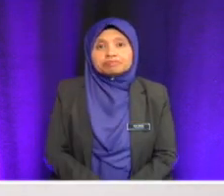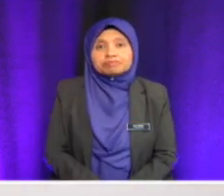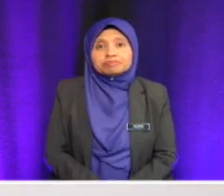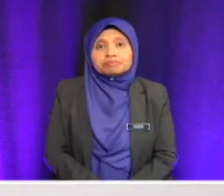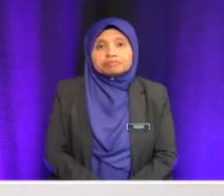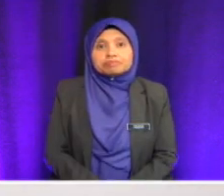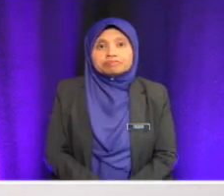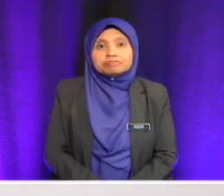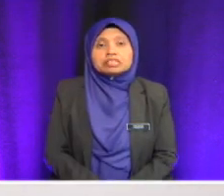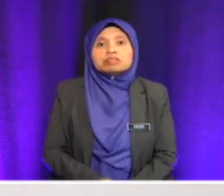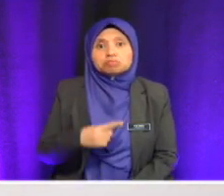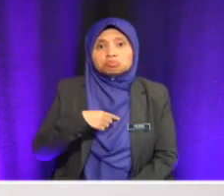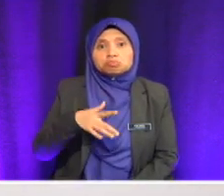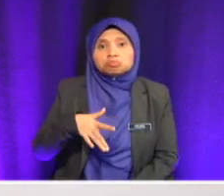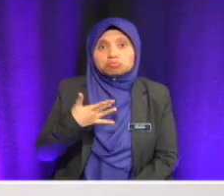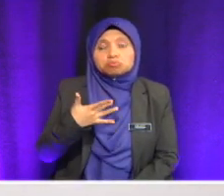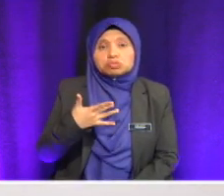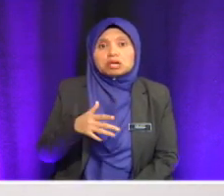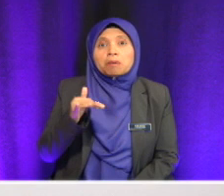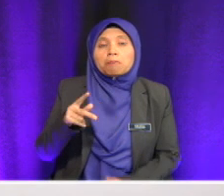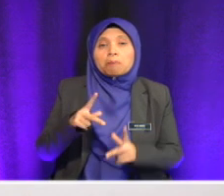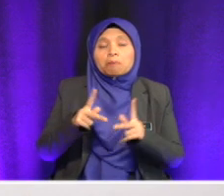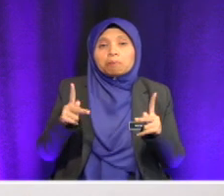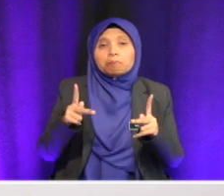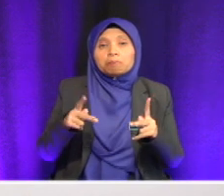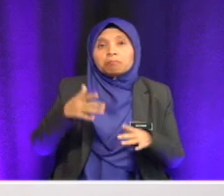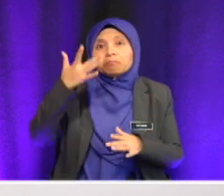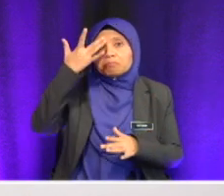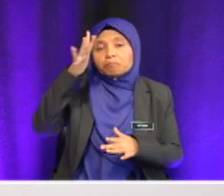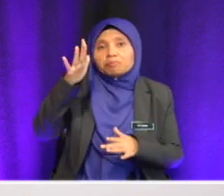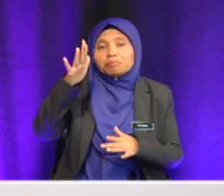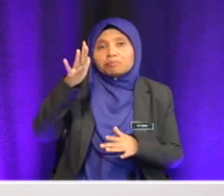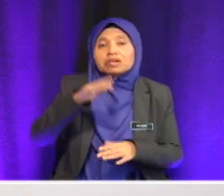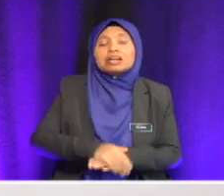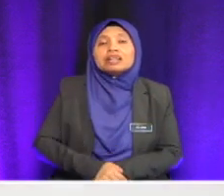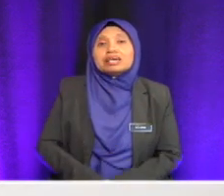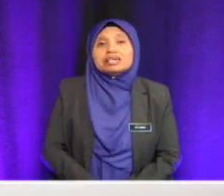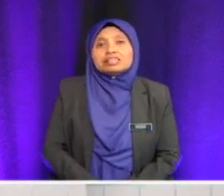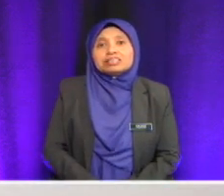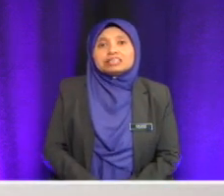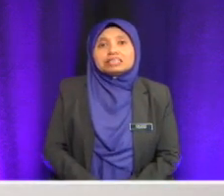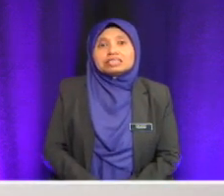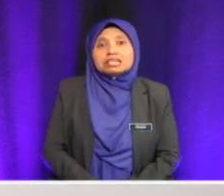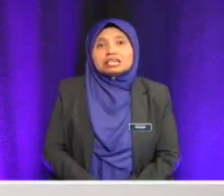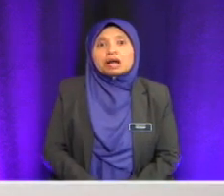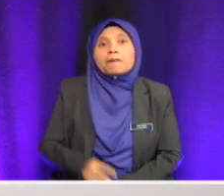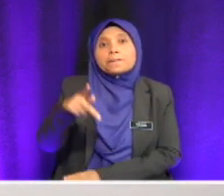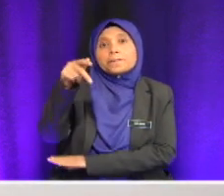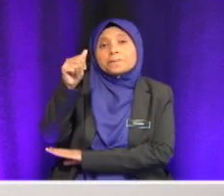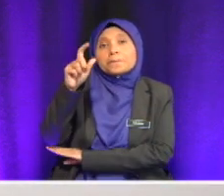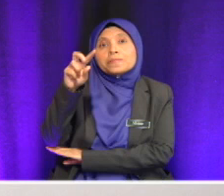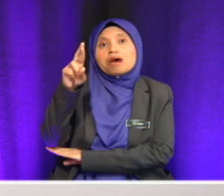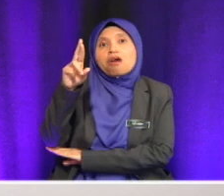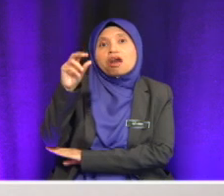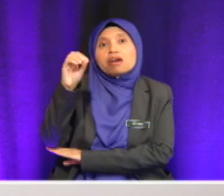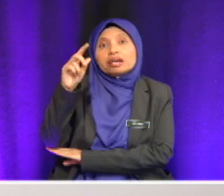In my opinion, I think the most intelligent human is parrot. Okay, so the most intelligent animal is parrot. So why? Why